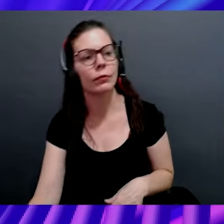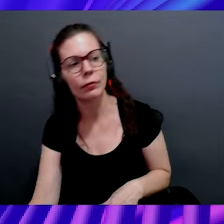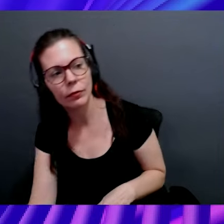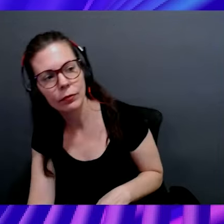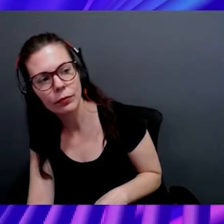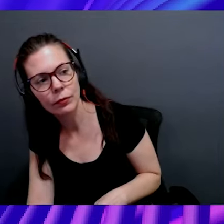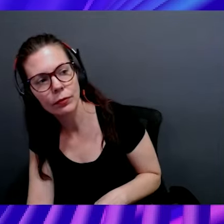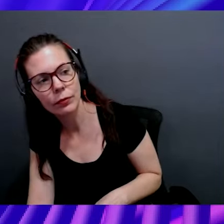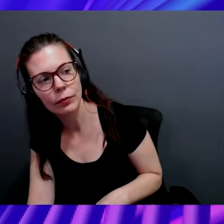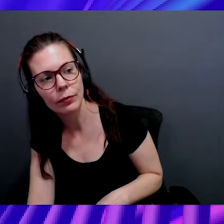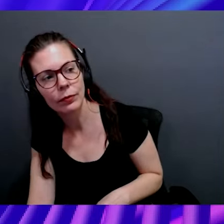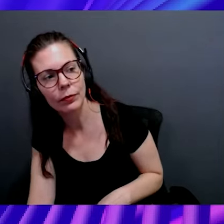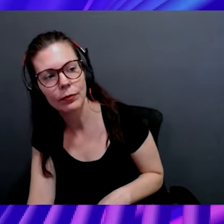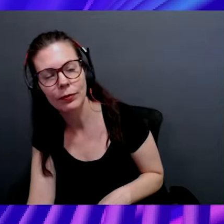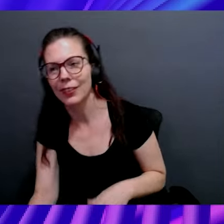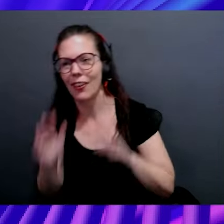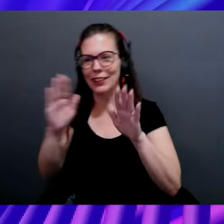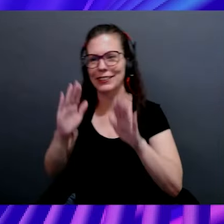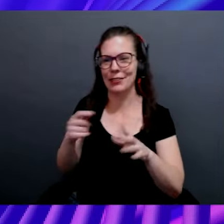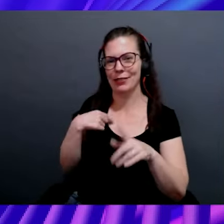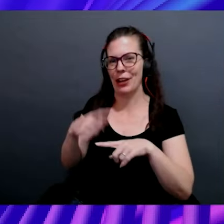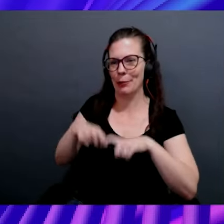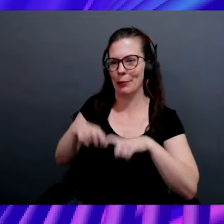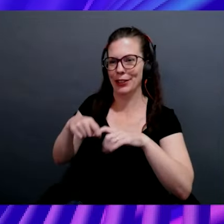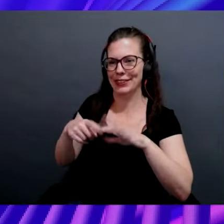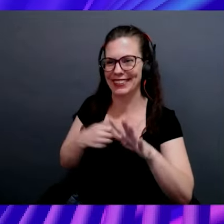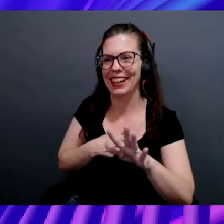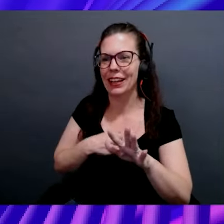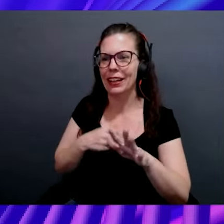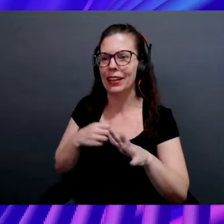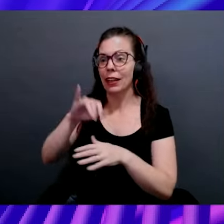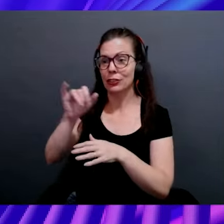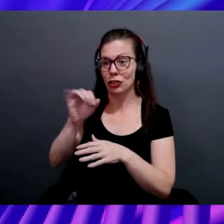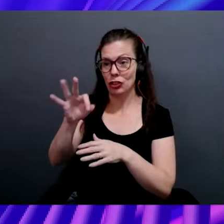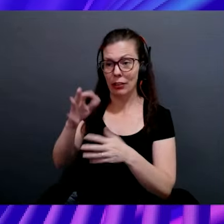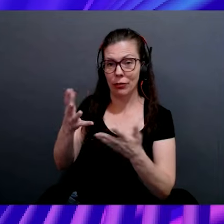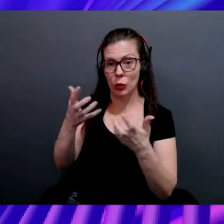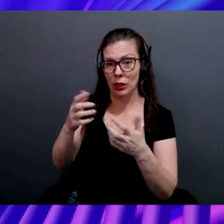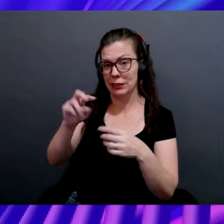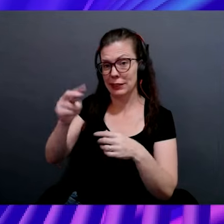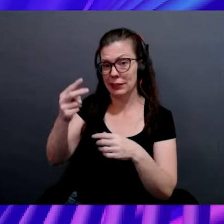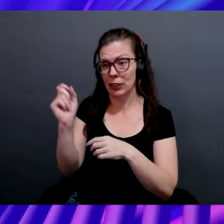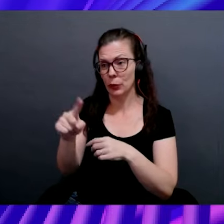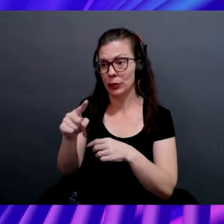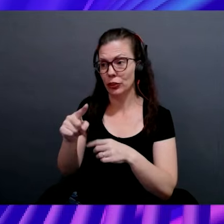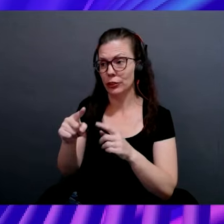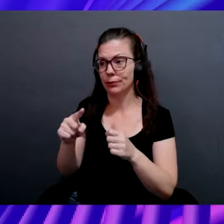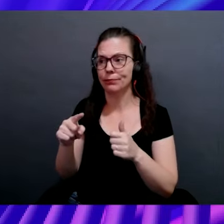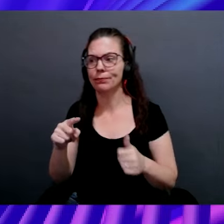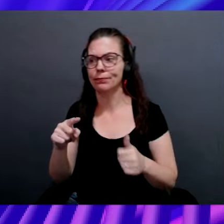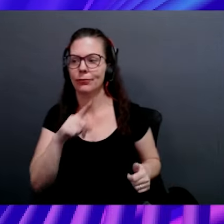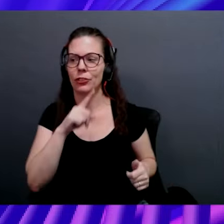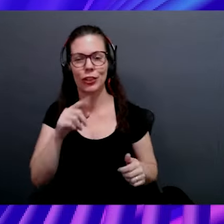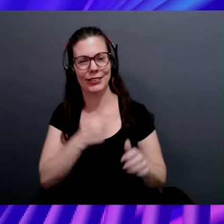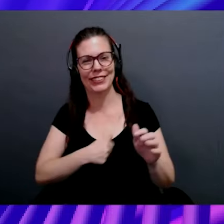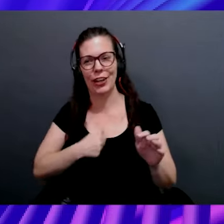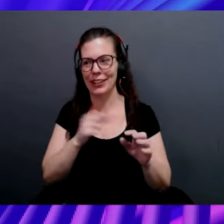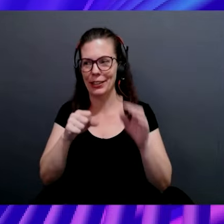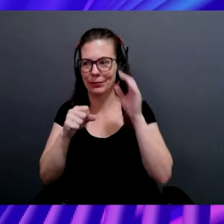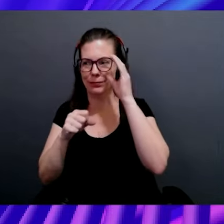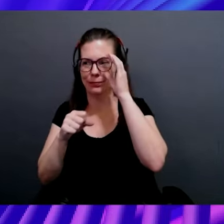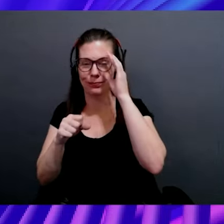Awesome. Okay, I'll pause for a second. Jeff, did you want to take the second question? Sure. Yeah, sorry about that. Okay. No, you're